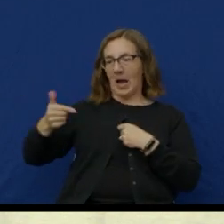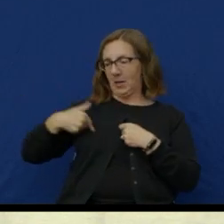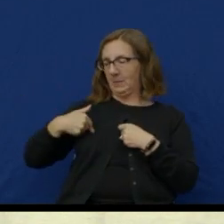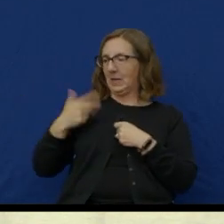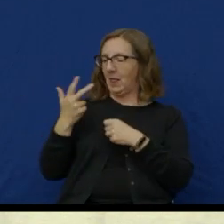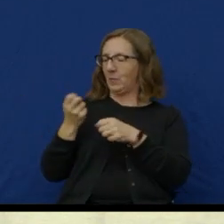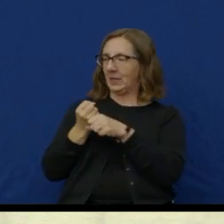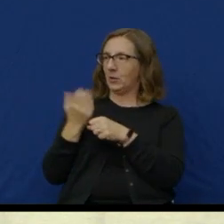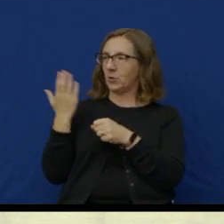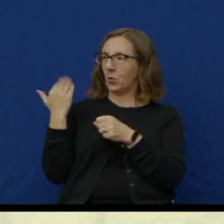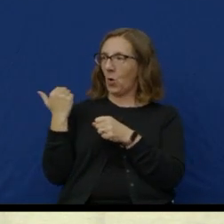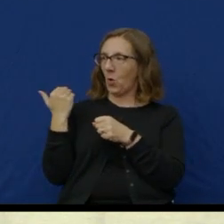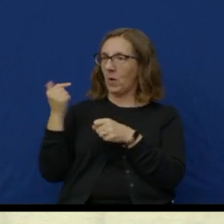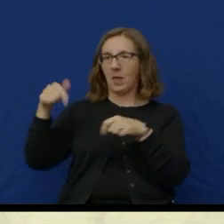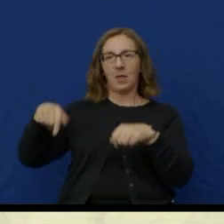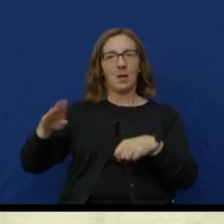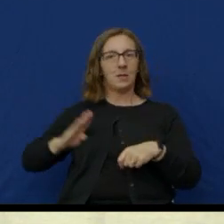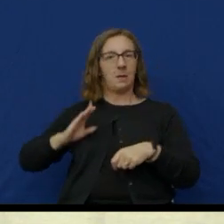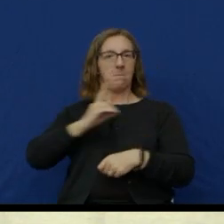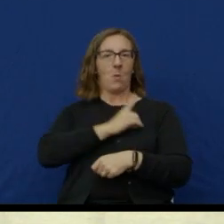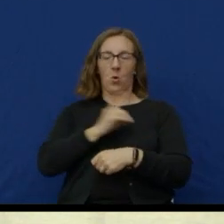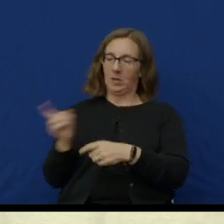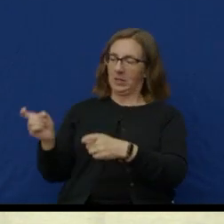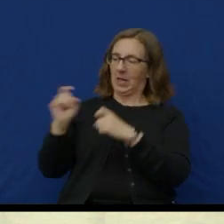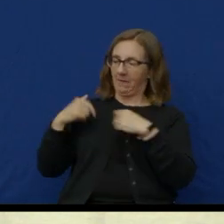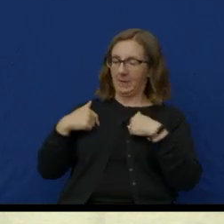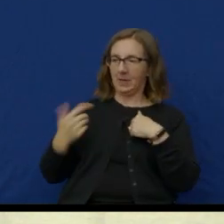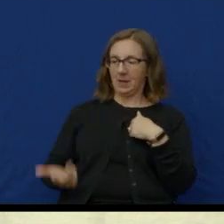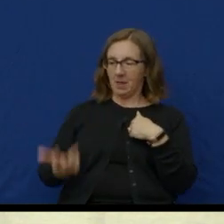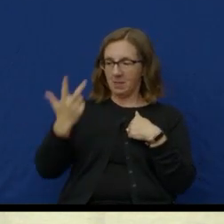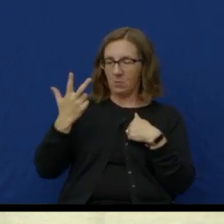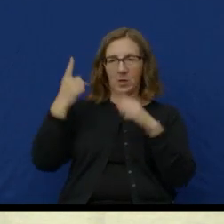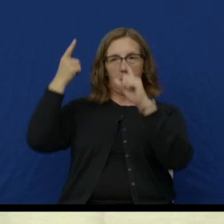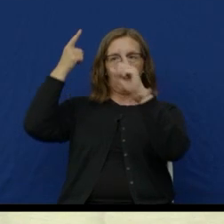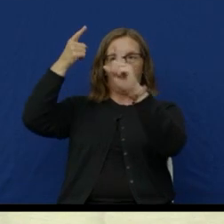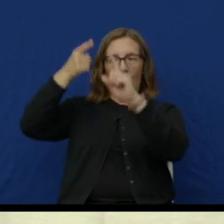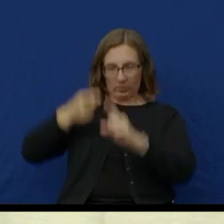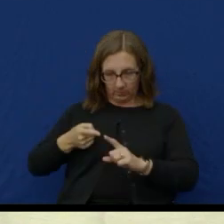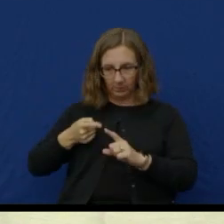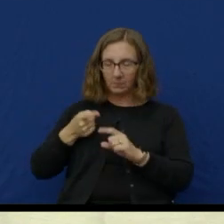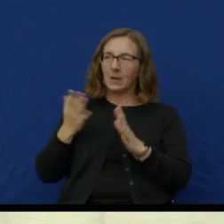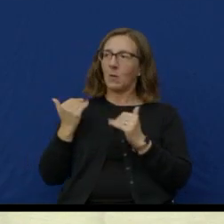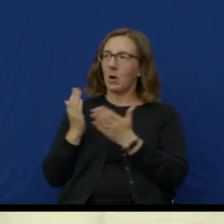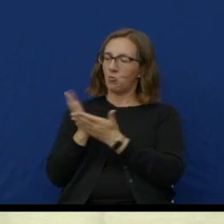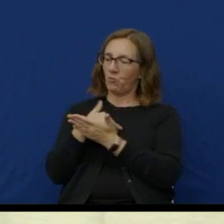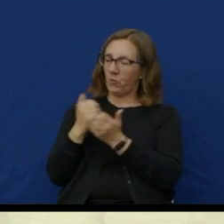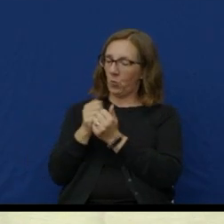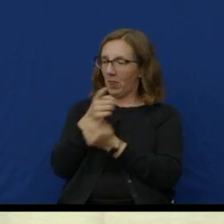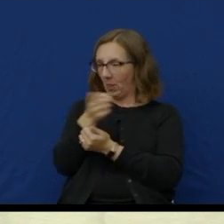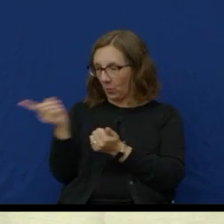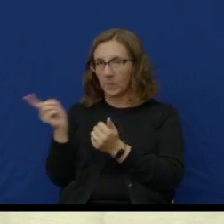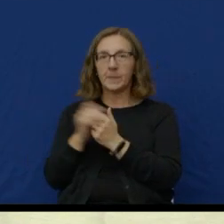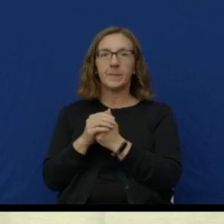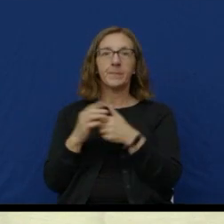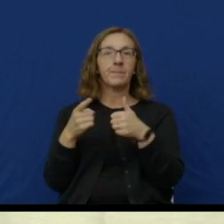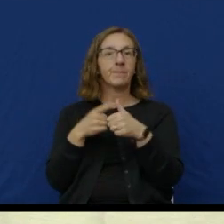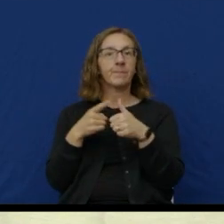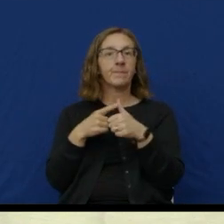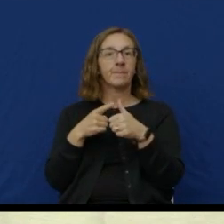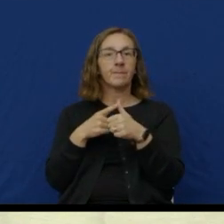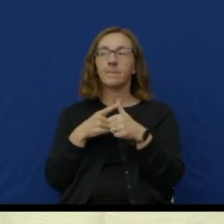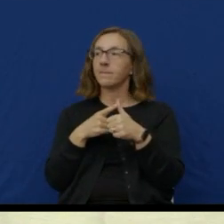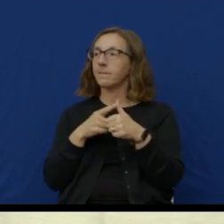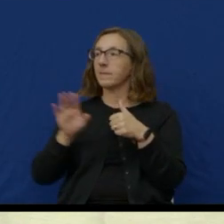ago, this board gave me 3 main goals, and I just wanted to review those with you. One was to bring